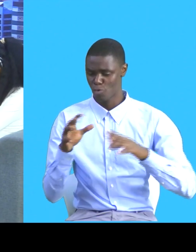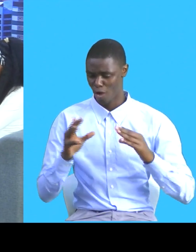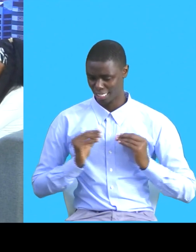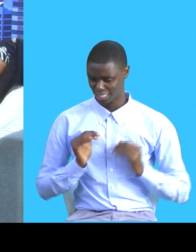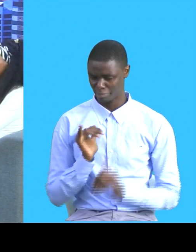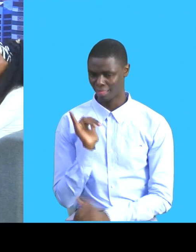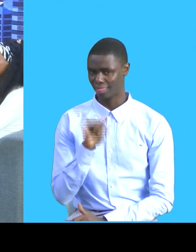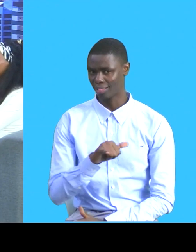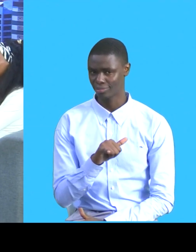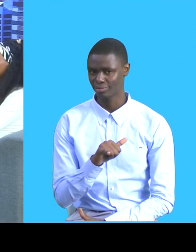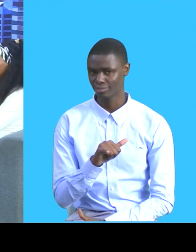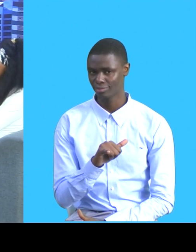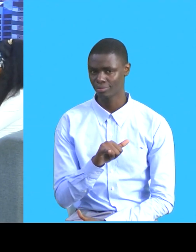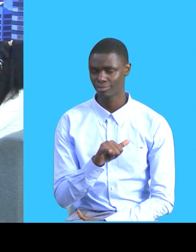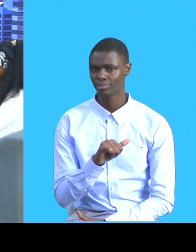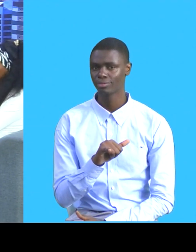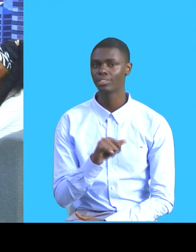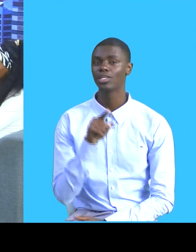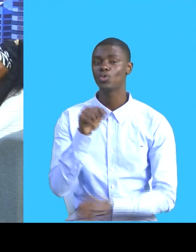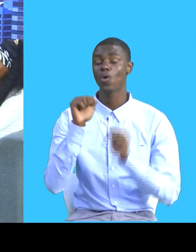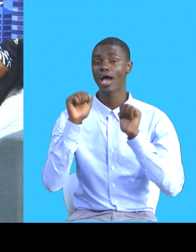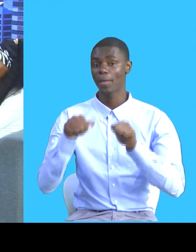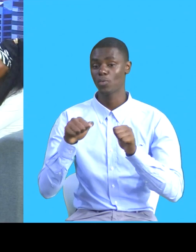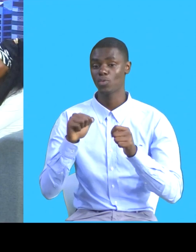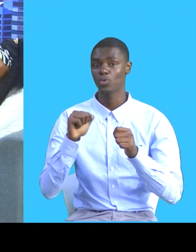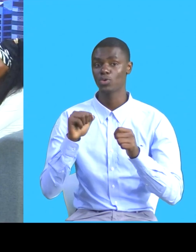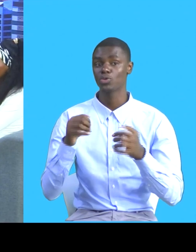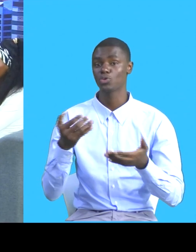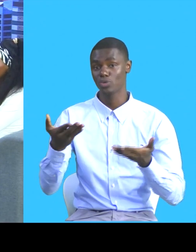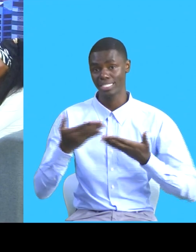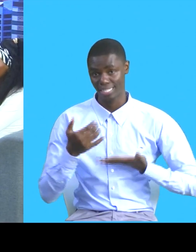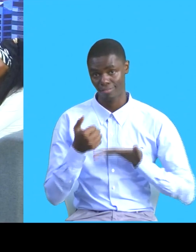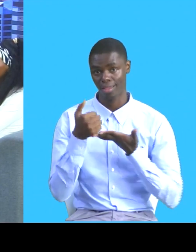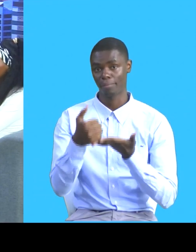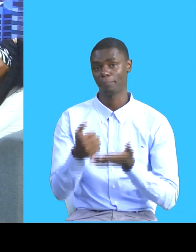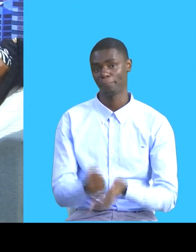that, you are able to be helped